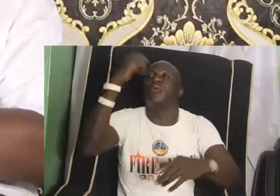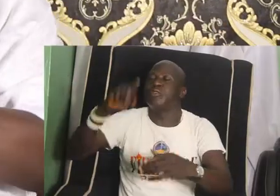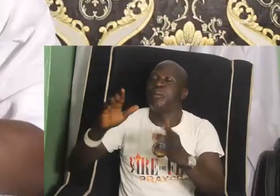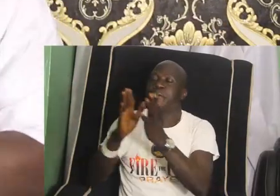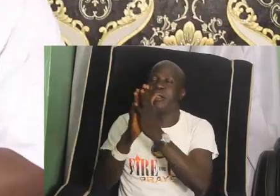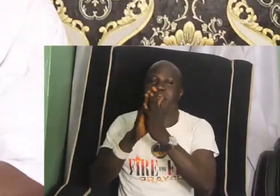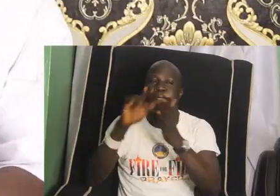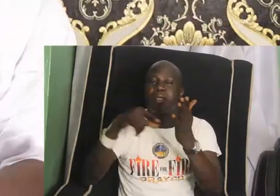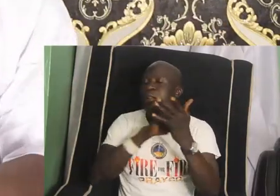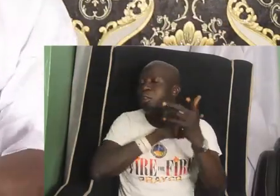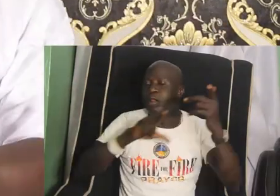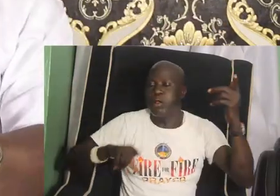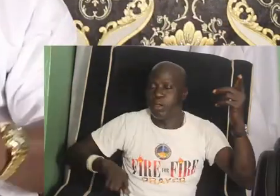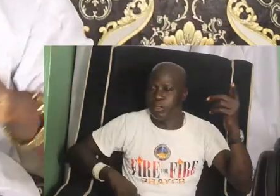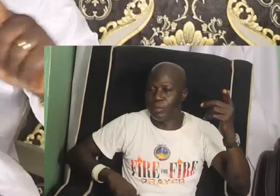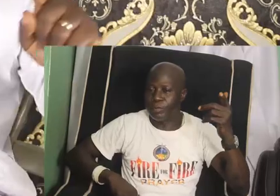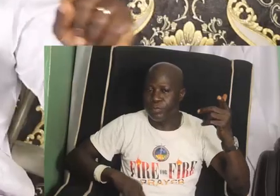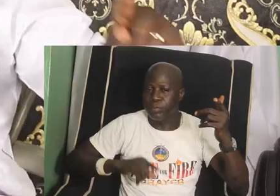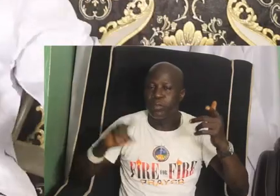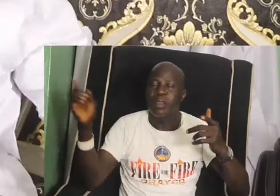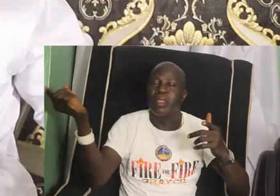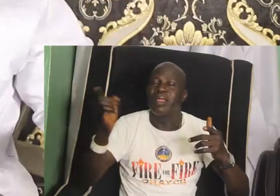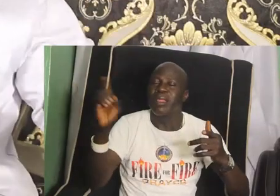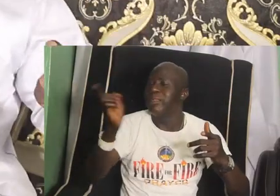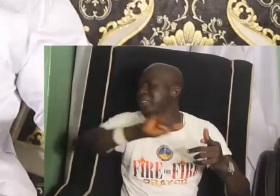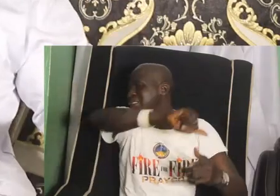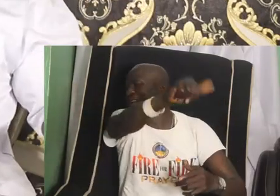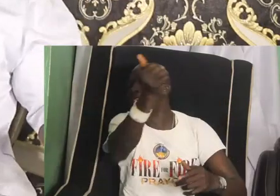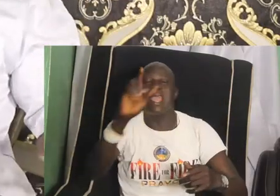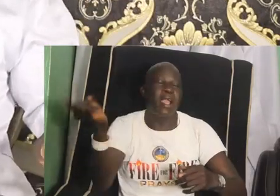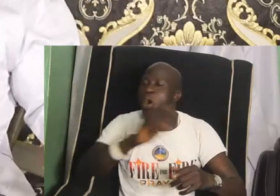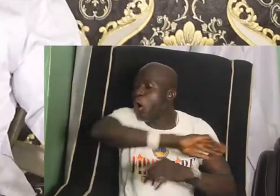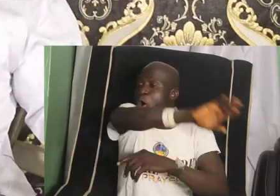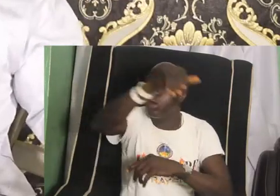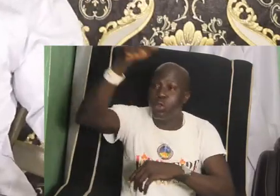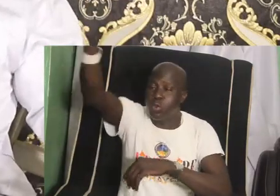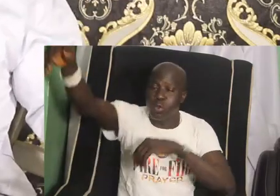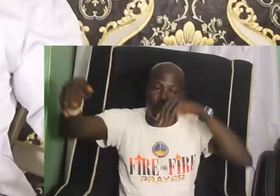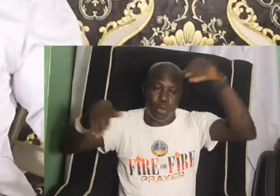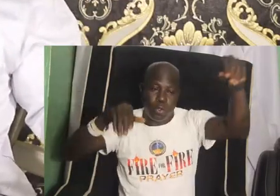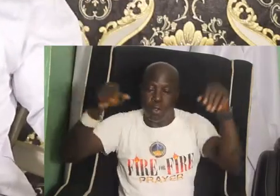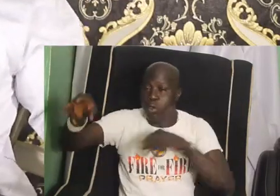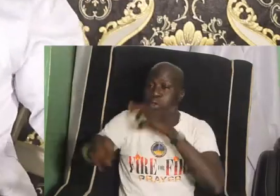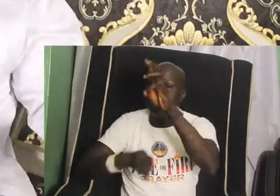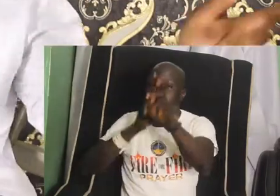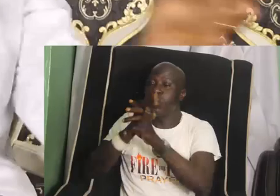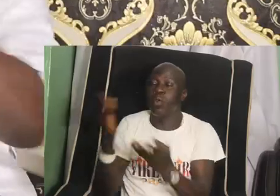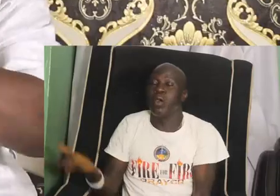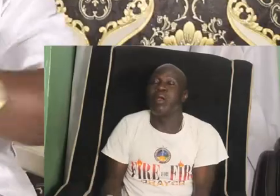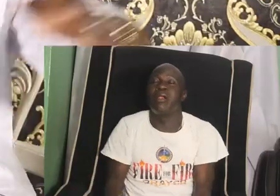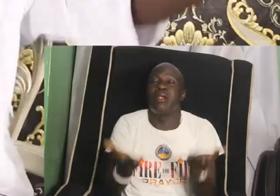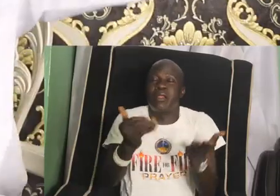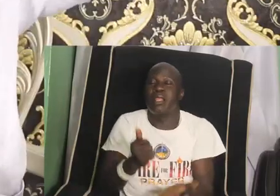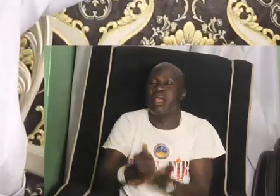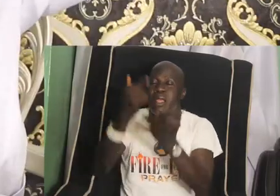yi oluwa ni gbogbo egun mererin agbaye the four corners of the world egbe ran lowo ni de fun mi raise up for